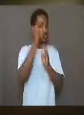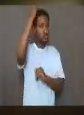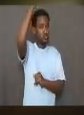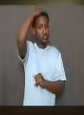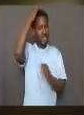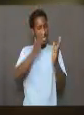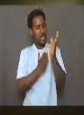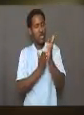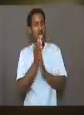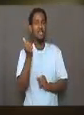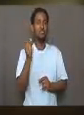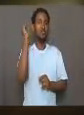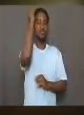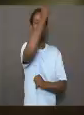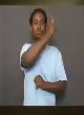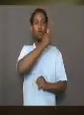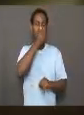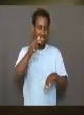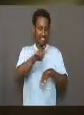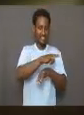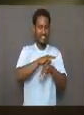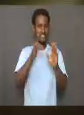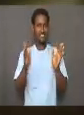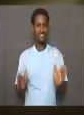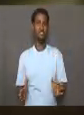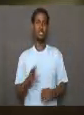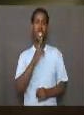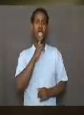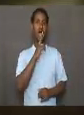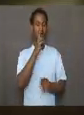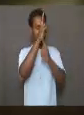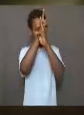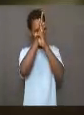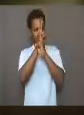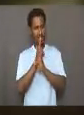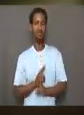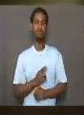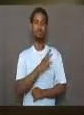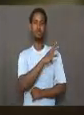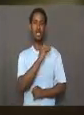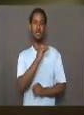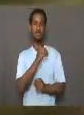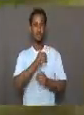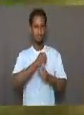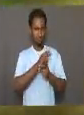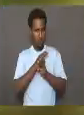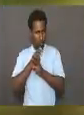constitutional rights of Ethiopian citizens are respected and